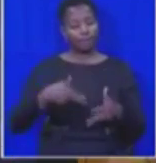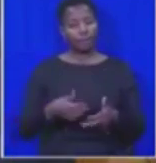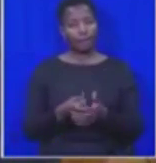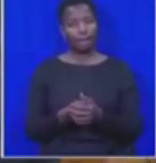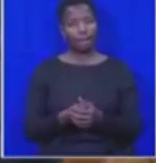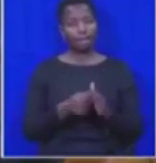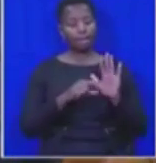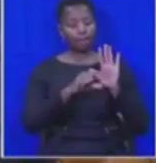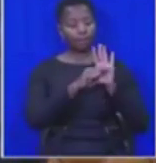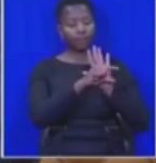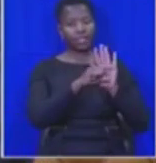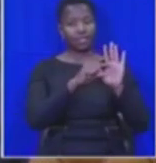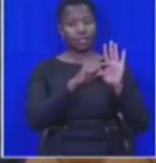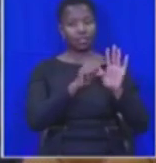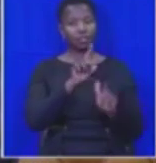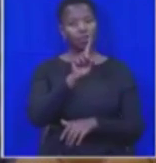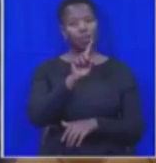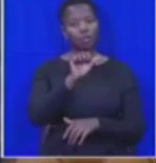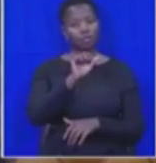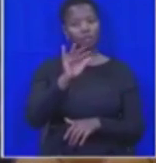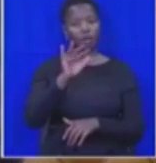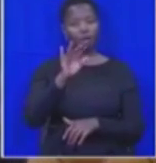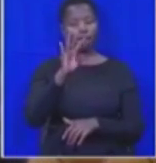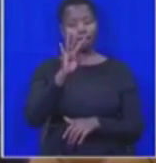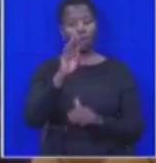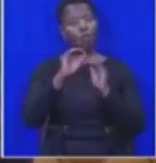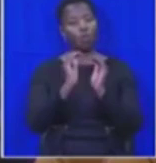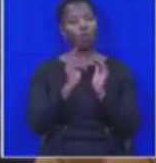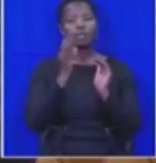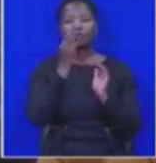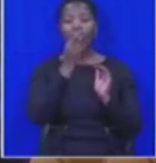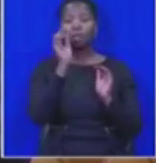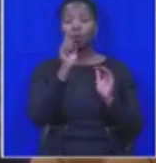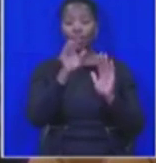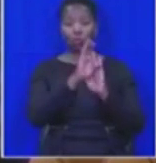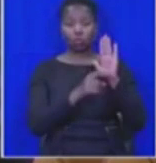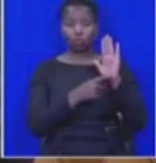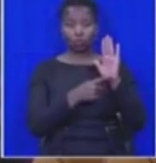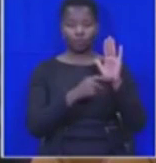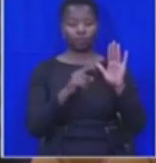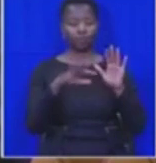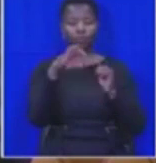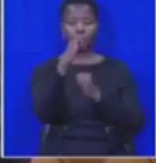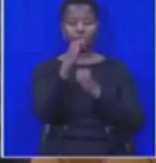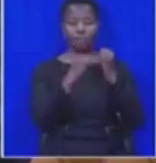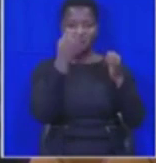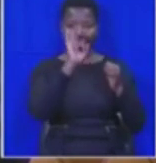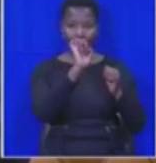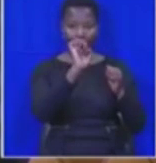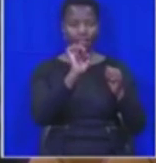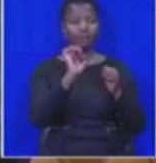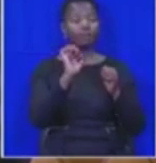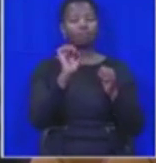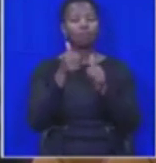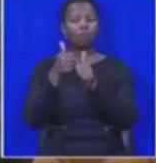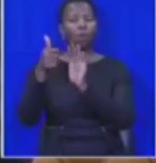Section 165.4 of the Constitution of South Africa says, and I quote, "Organs of state through legislative and